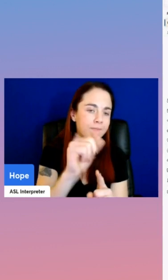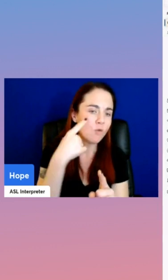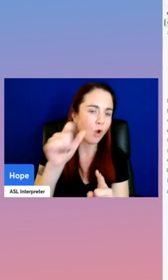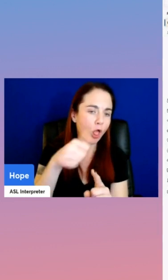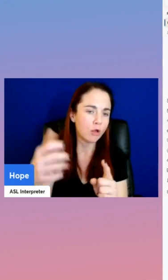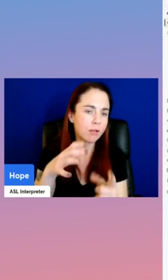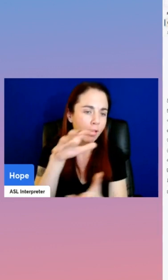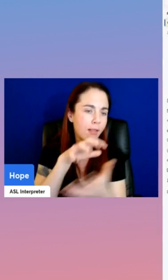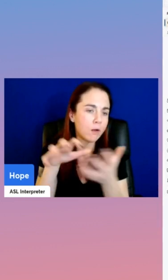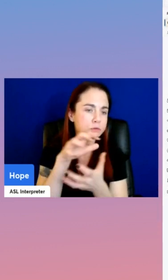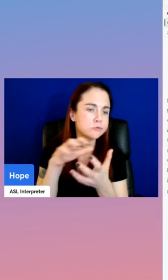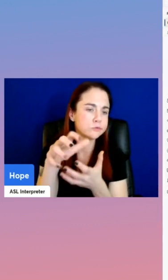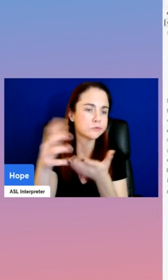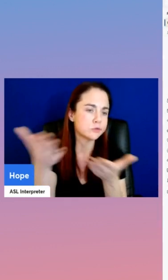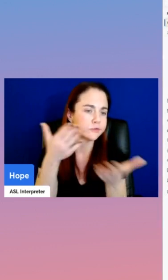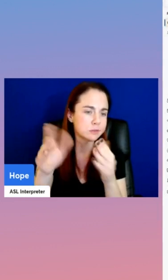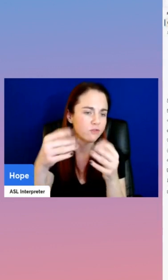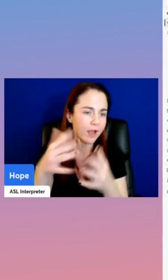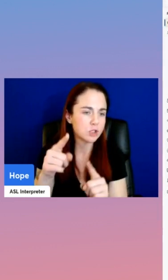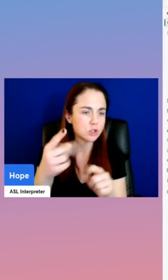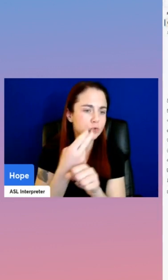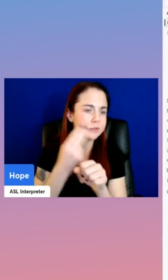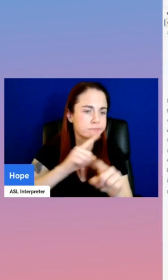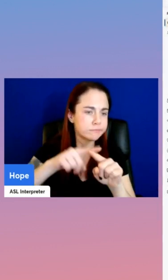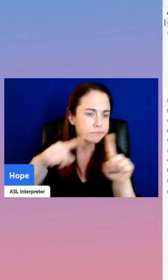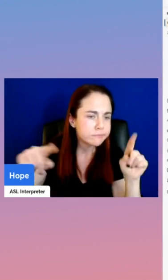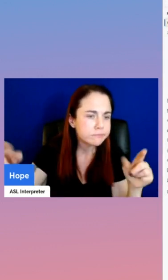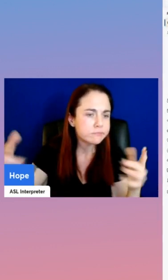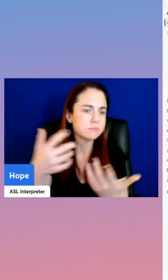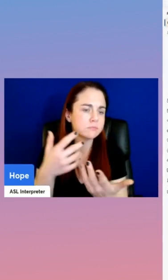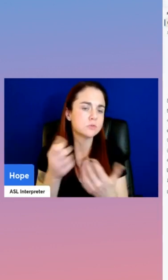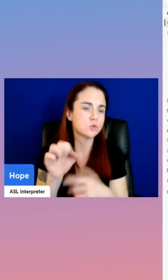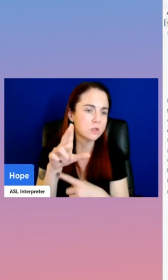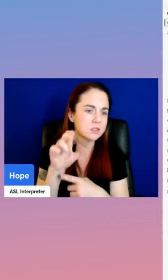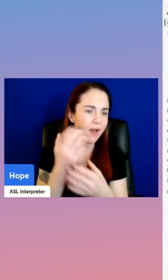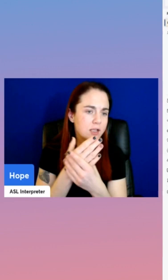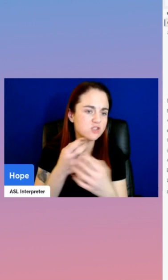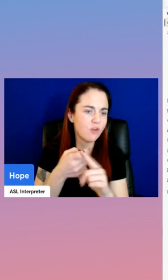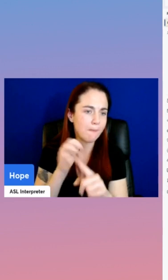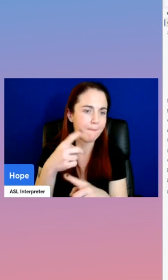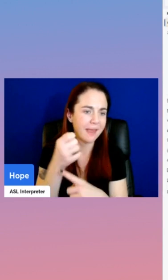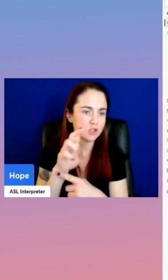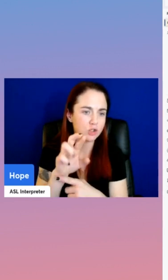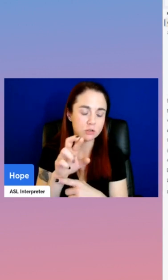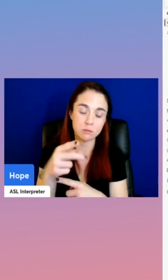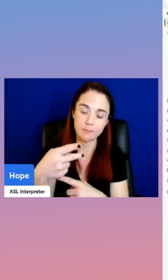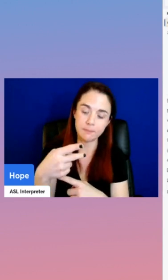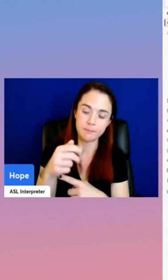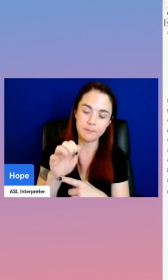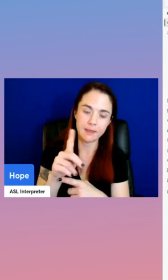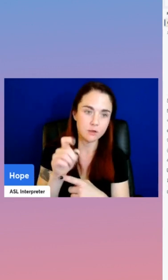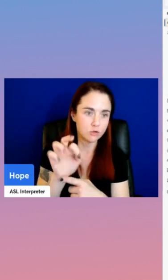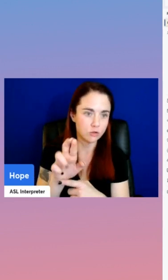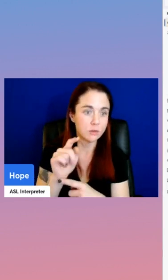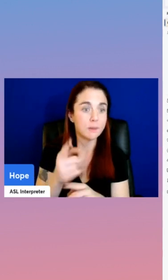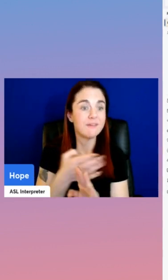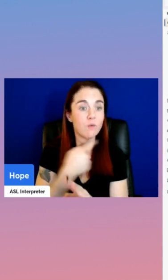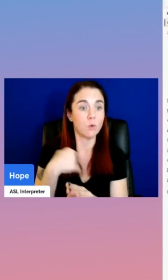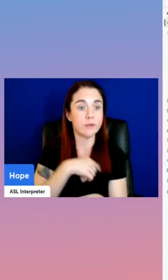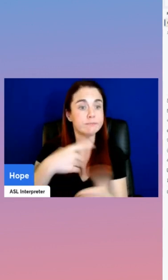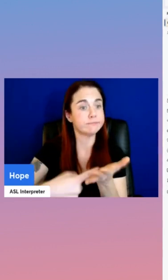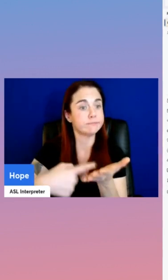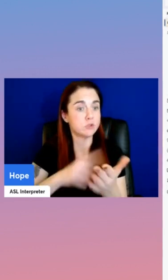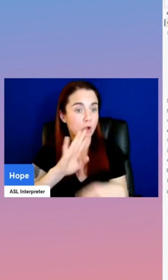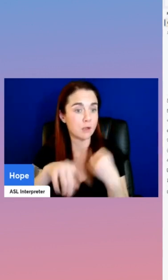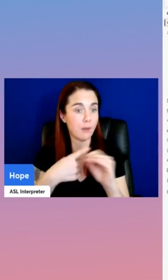service providers using the different source files from Packer documentation. Okay, so before we talk about the builder,